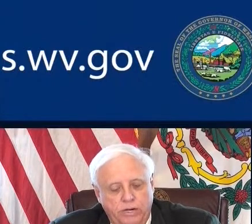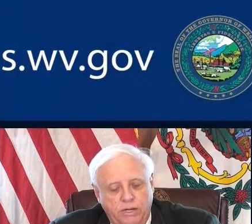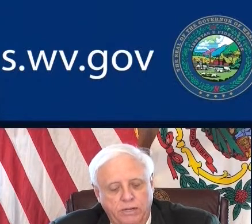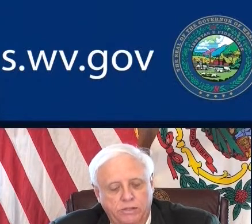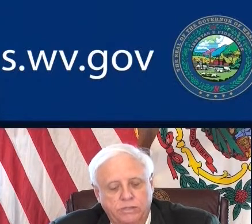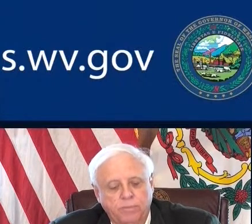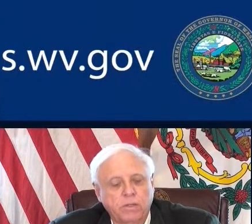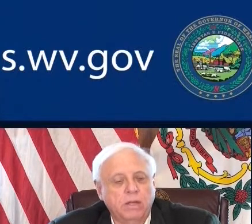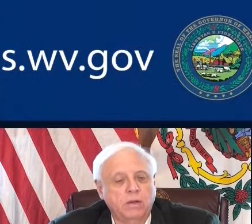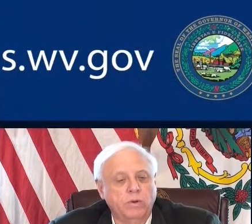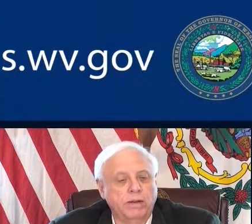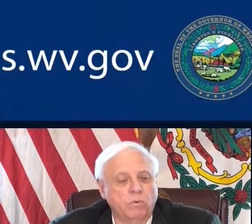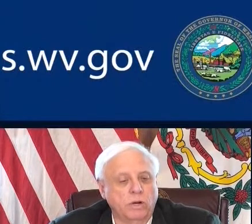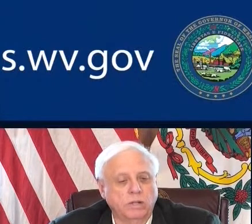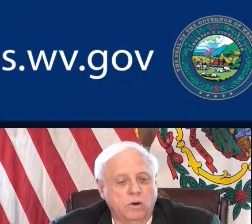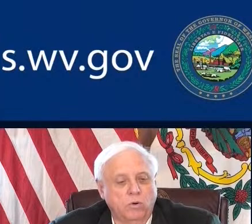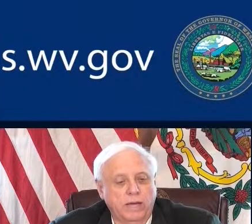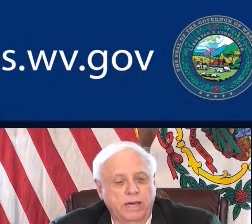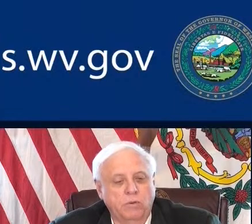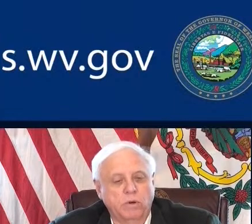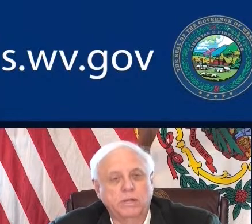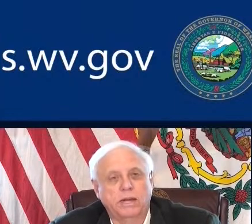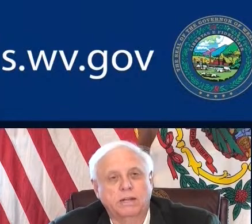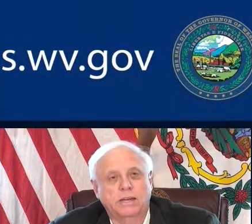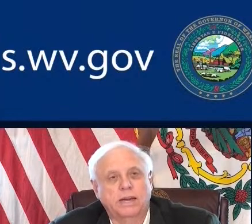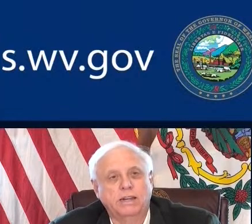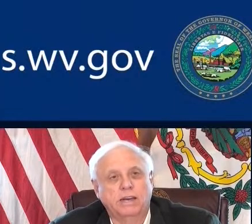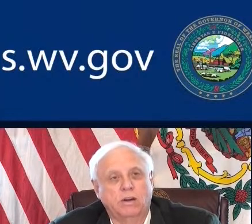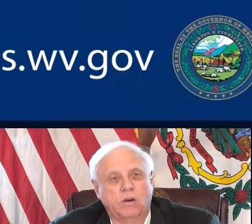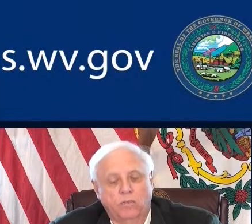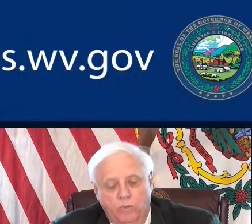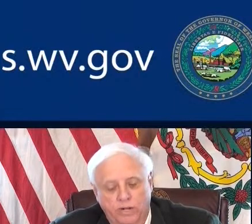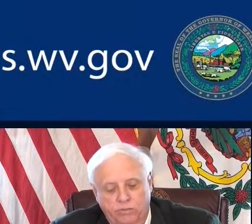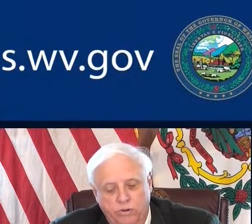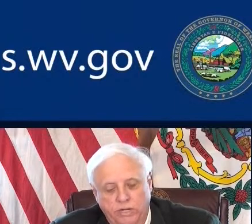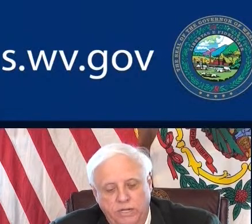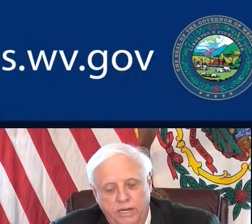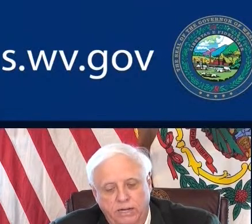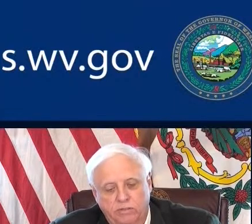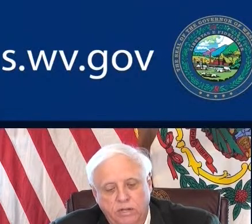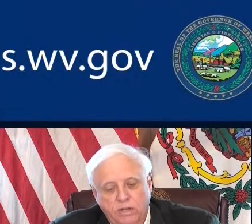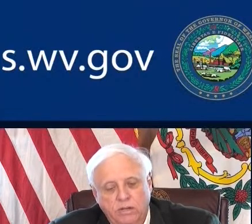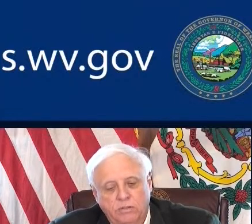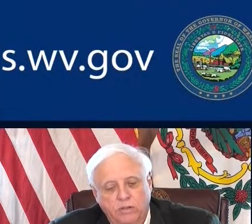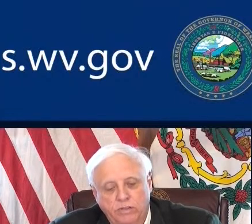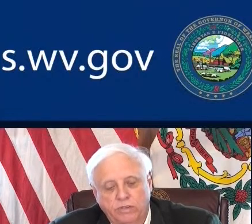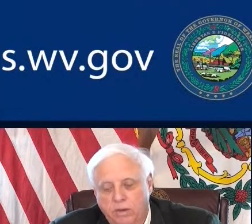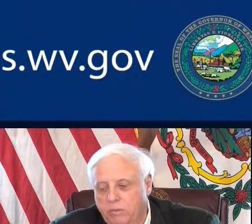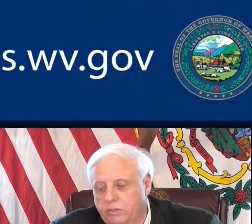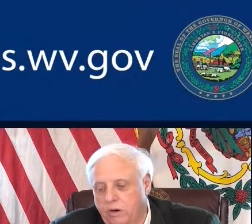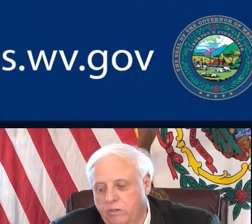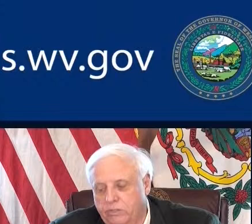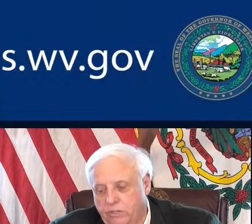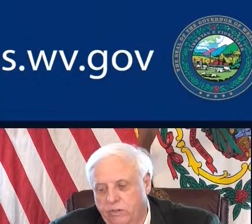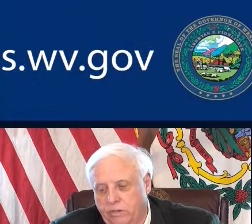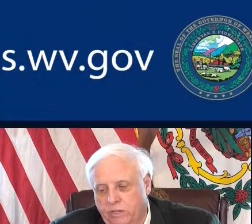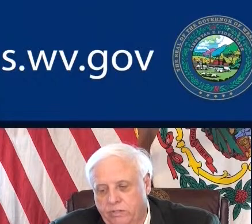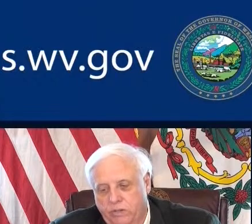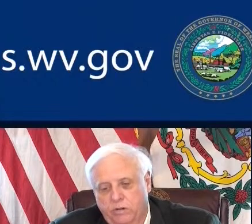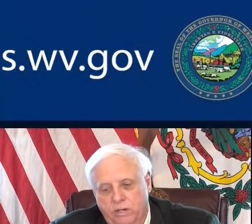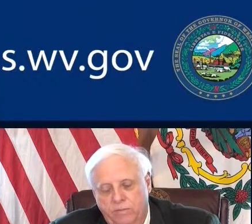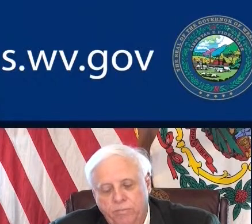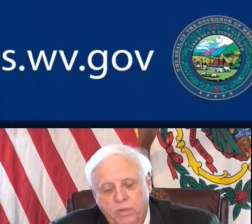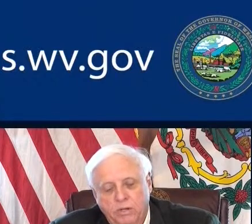on ventilators. We have one gold county, one yellow county, and all the rest green counties. So these numbers are